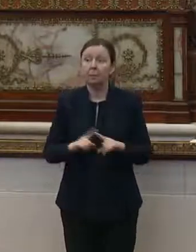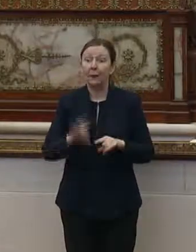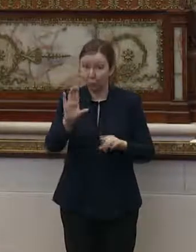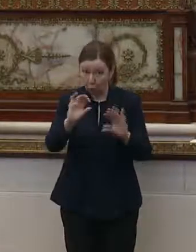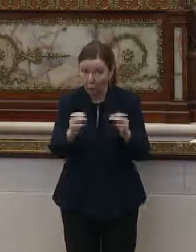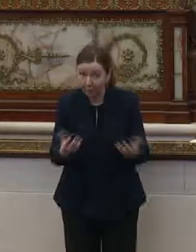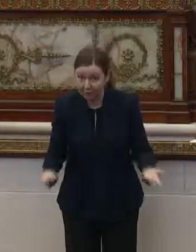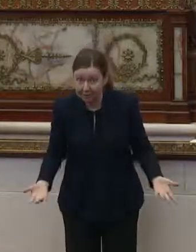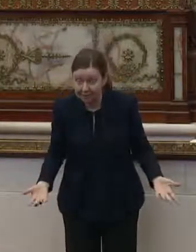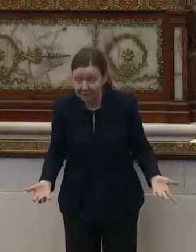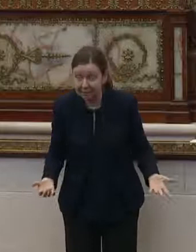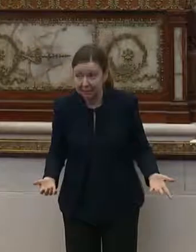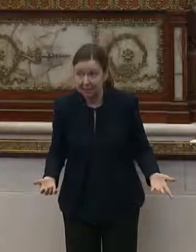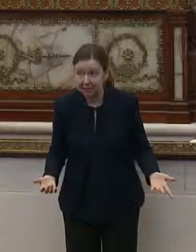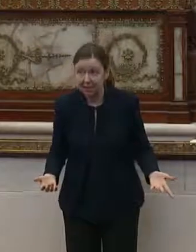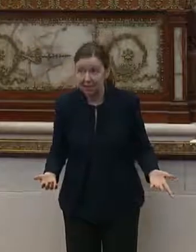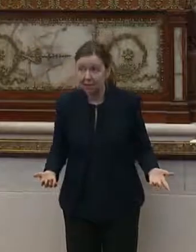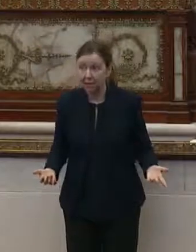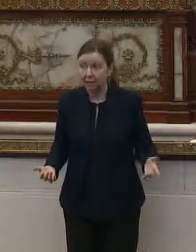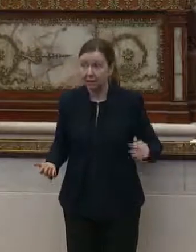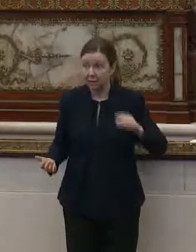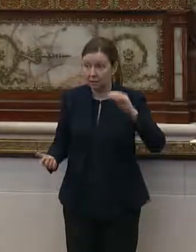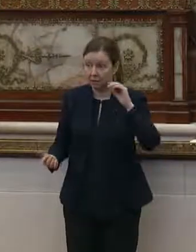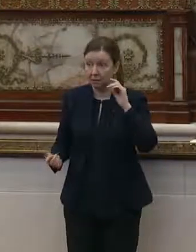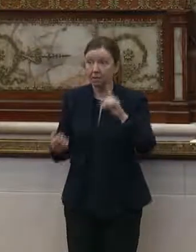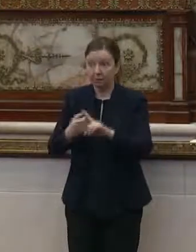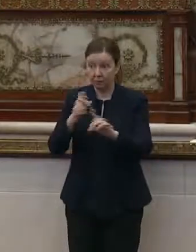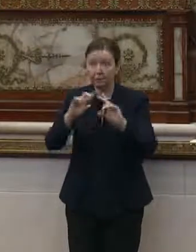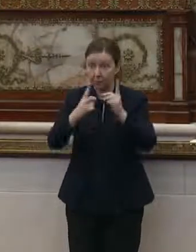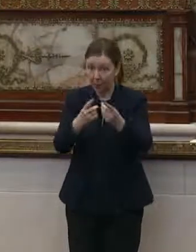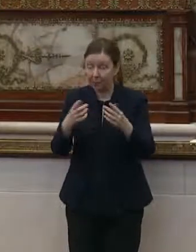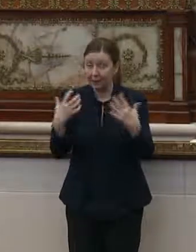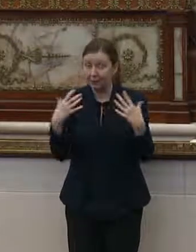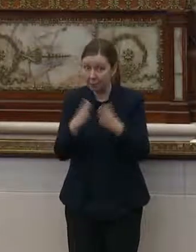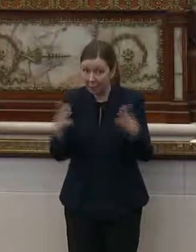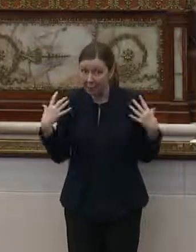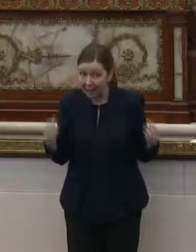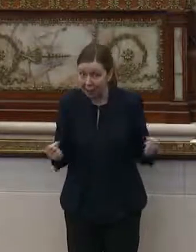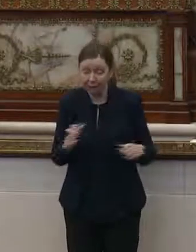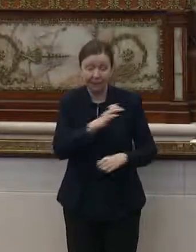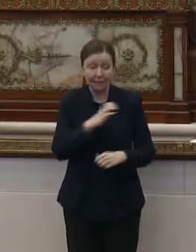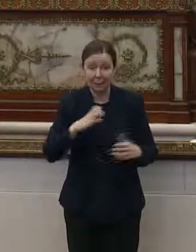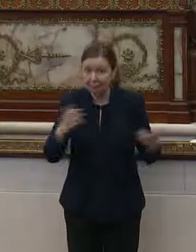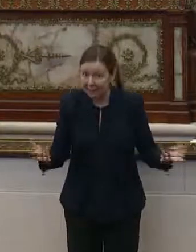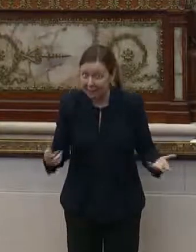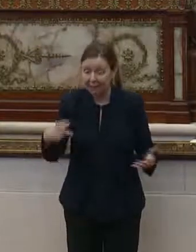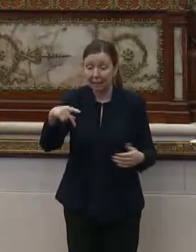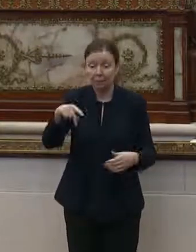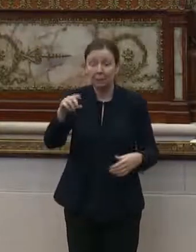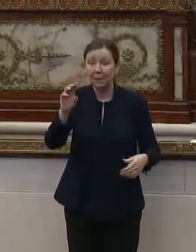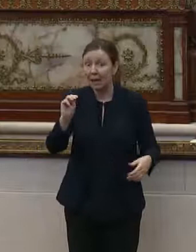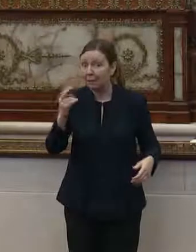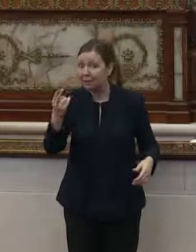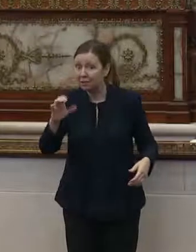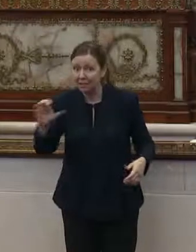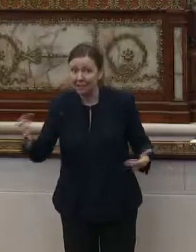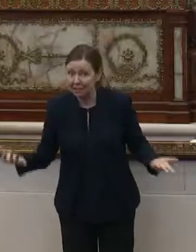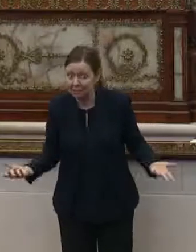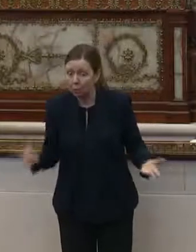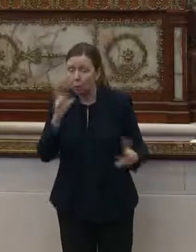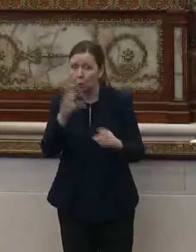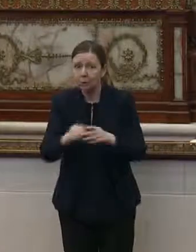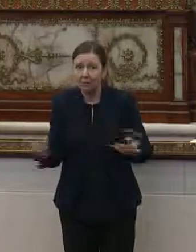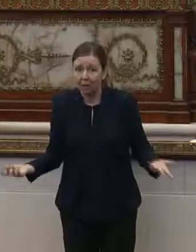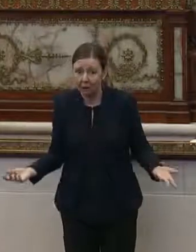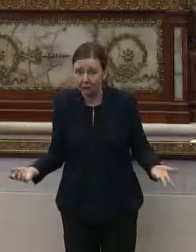office? Commissioner, was it your office? Was it a committee? Was it PMHCC? I saw that they were